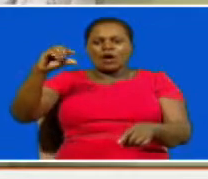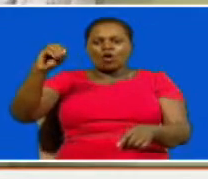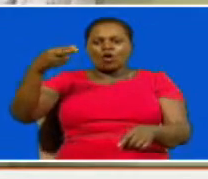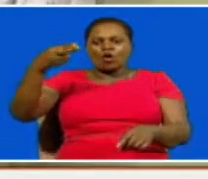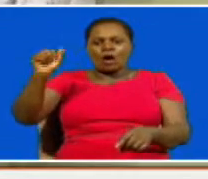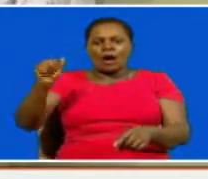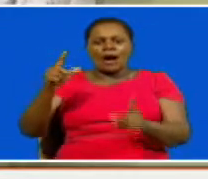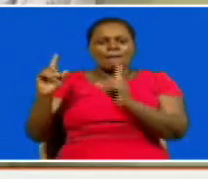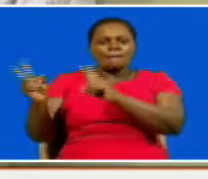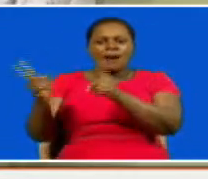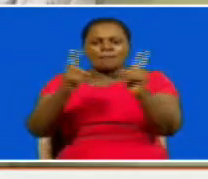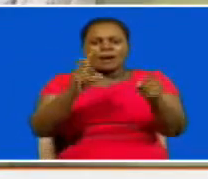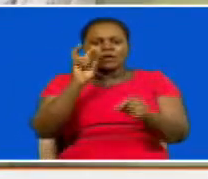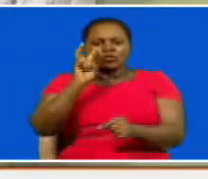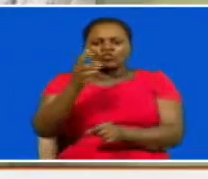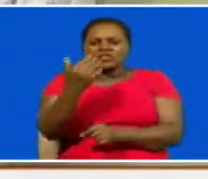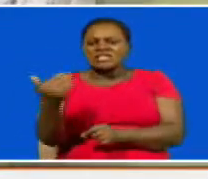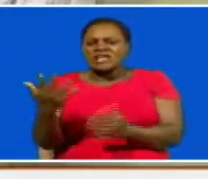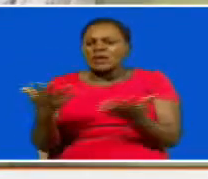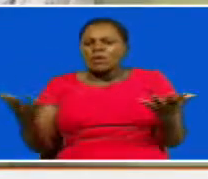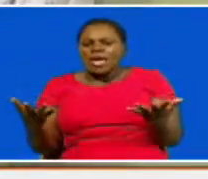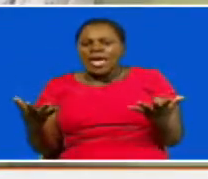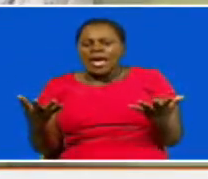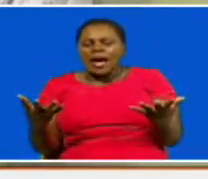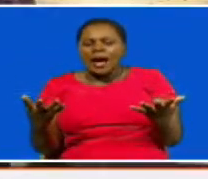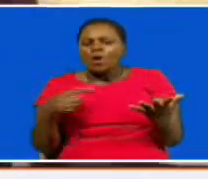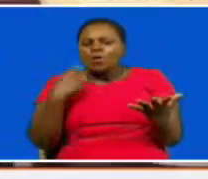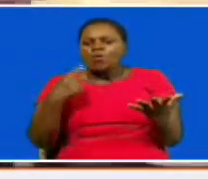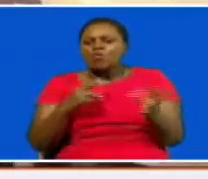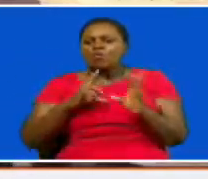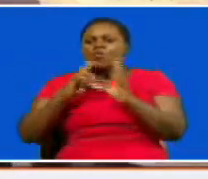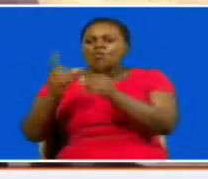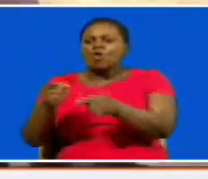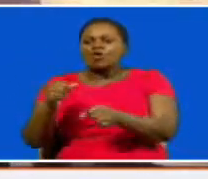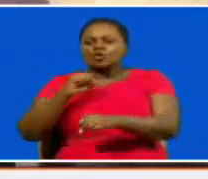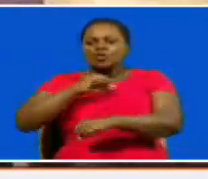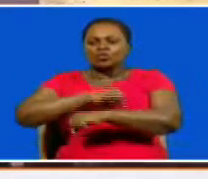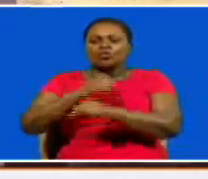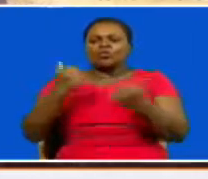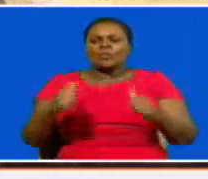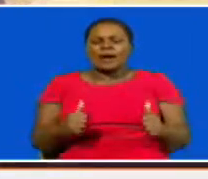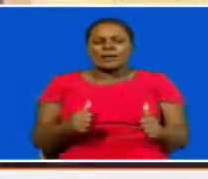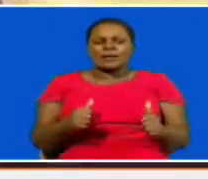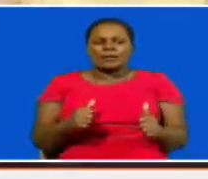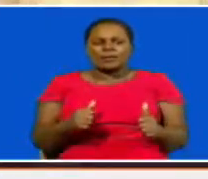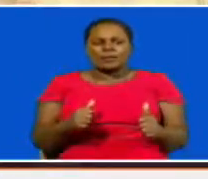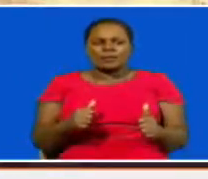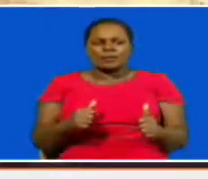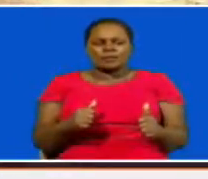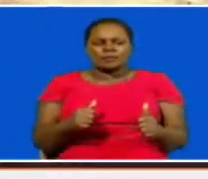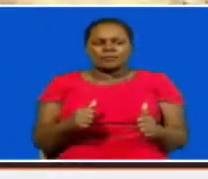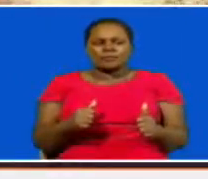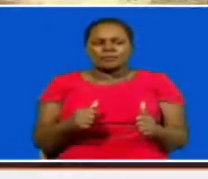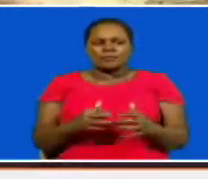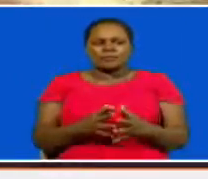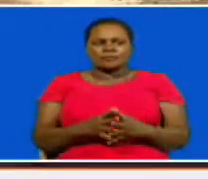moved around looking for bright but needy learners and ensured they joined Form 1 in deserving